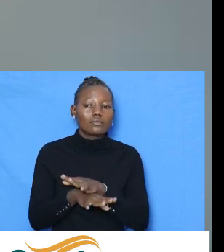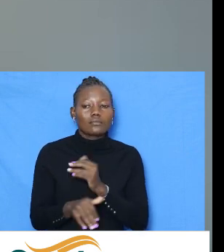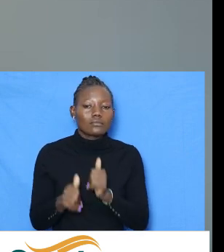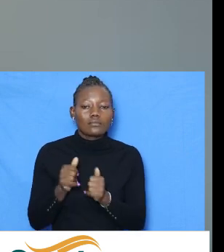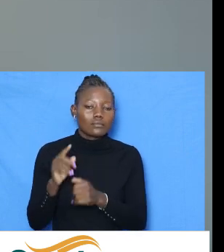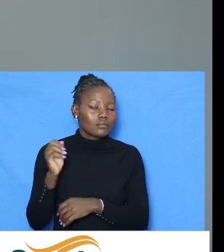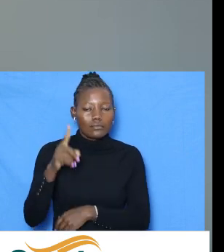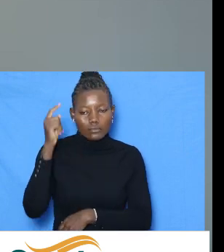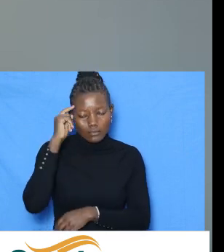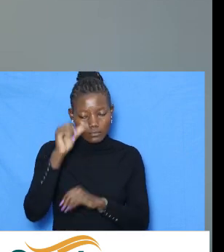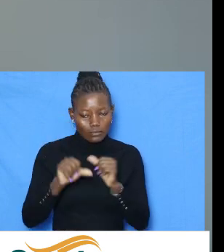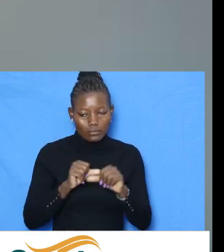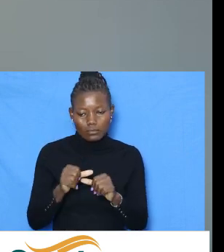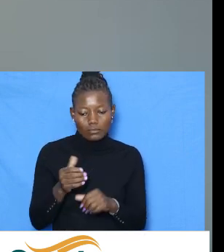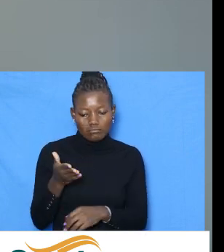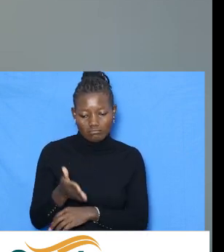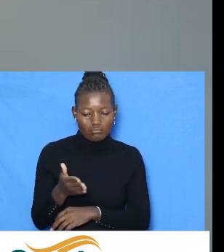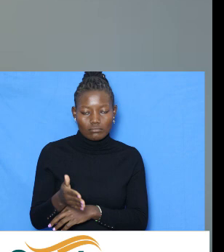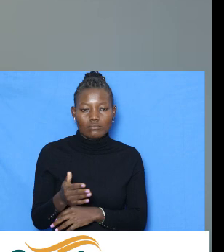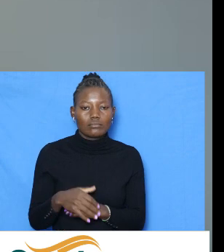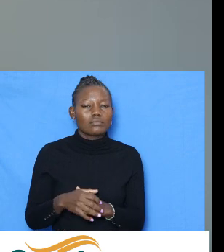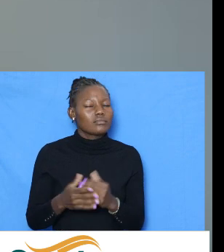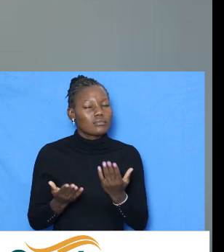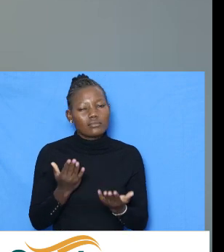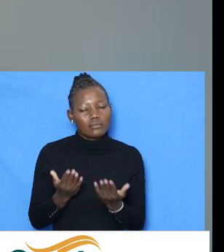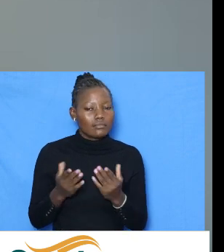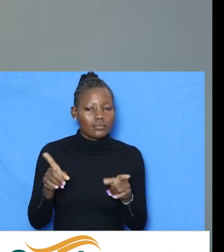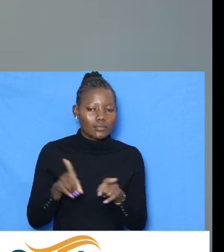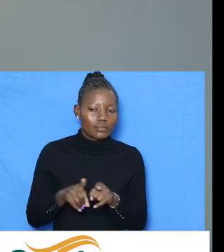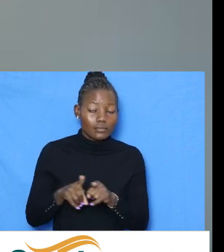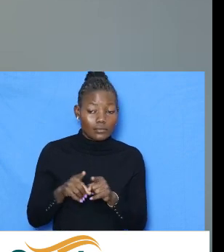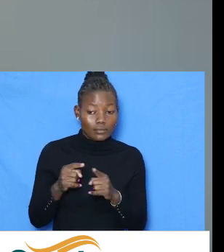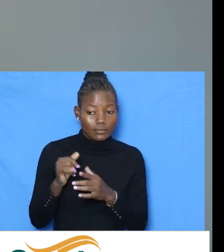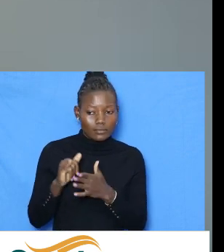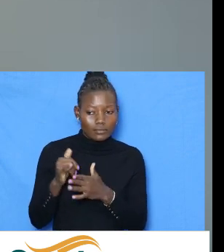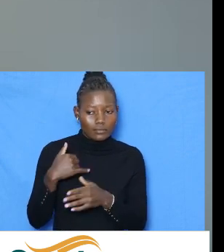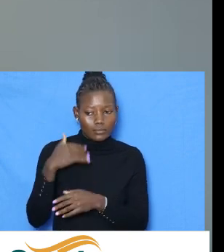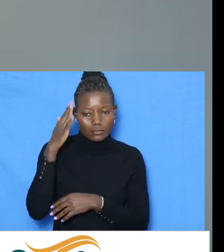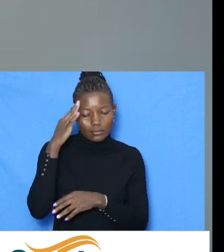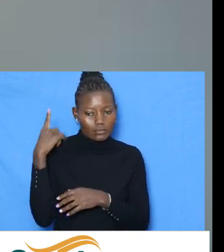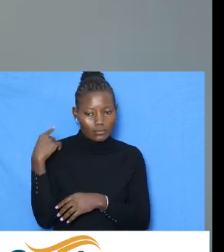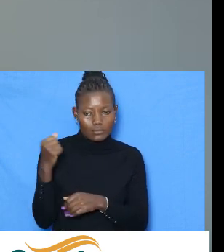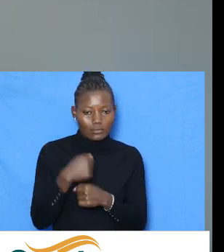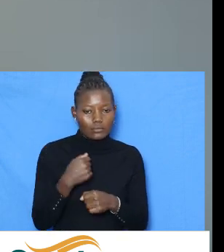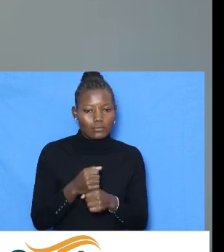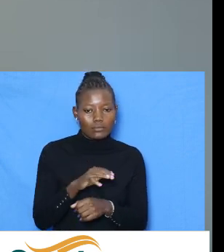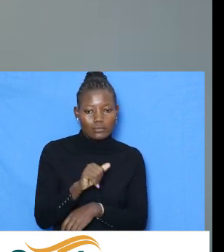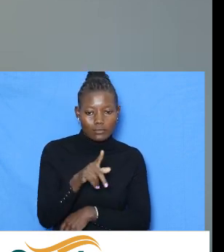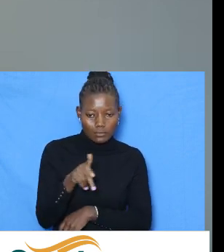think about. It has all that. So it's almost similar to that. And I know currently they're working on an